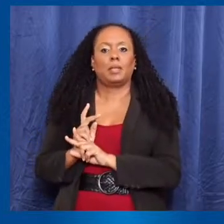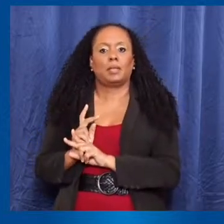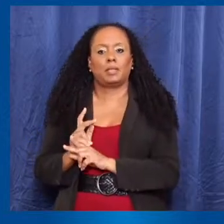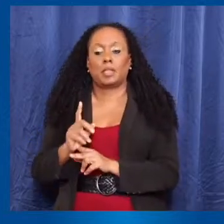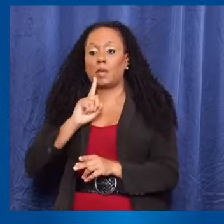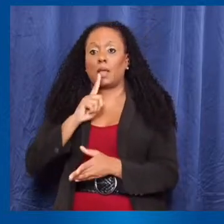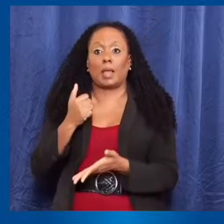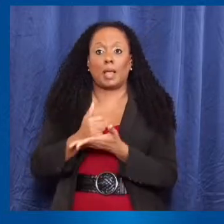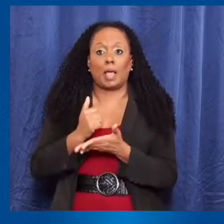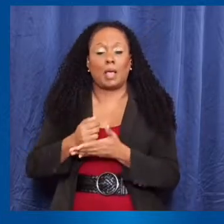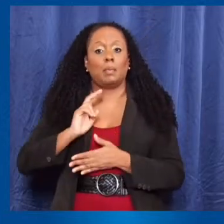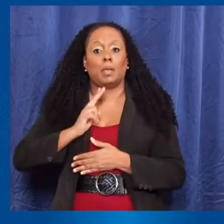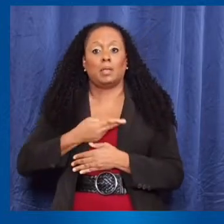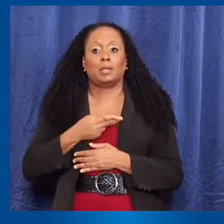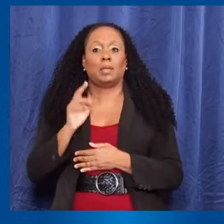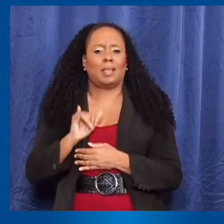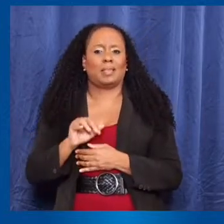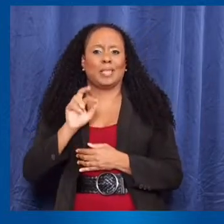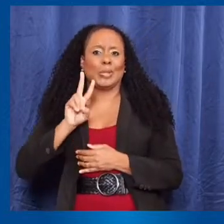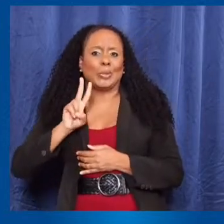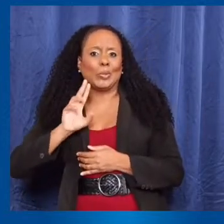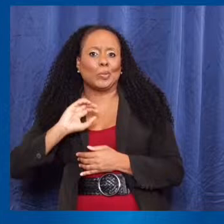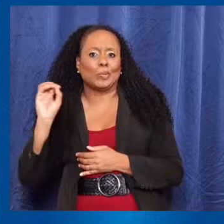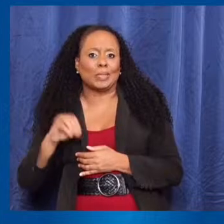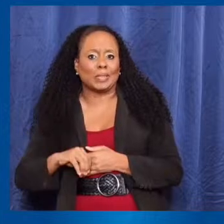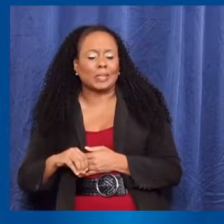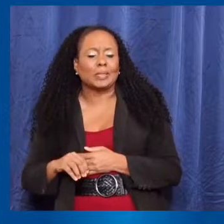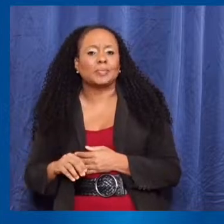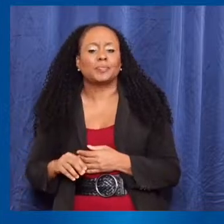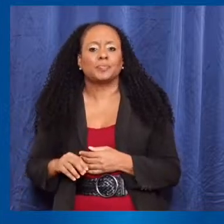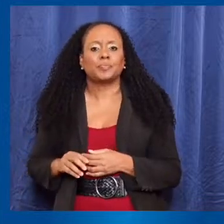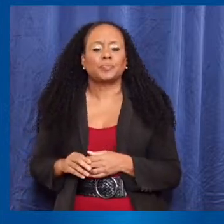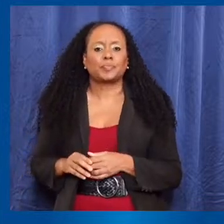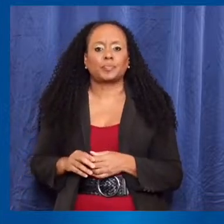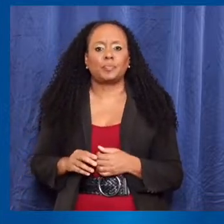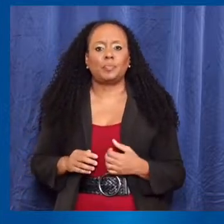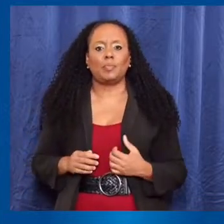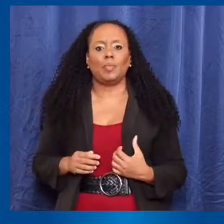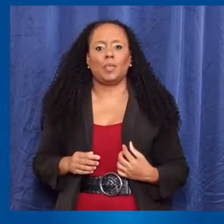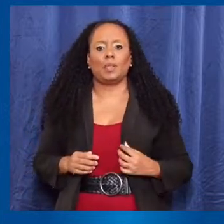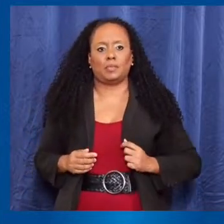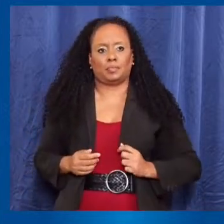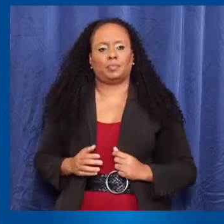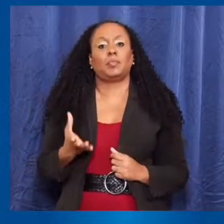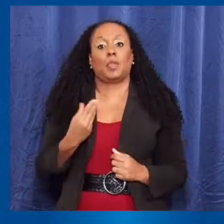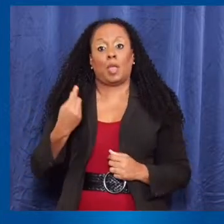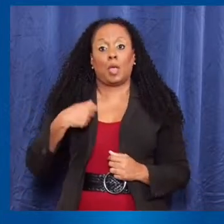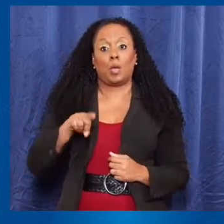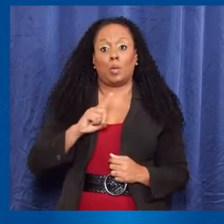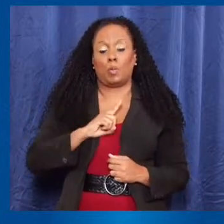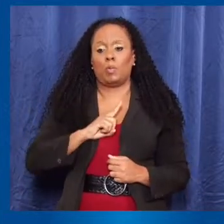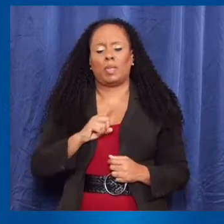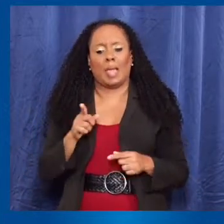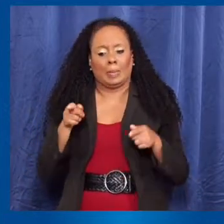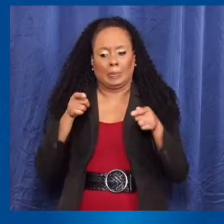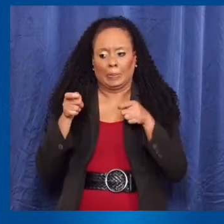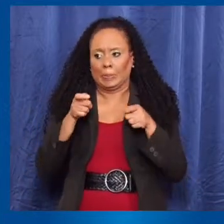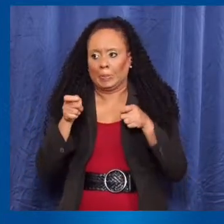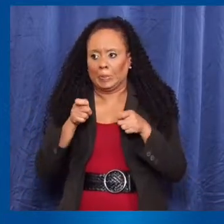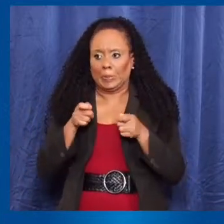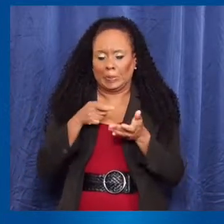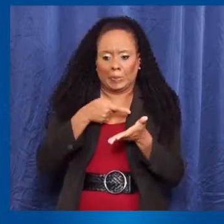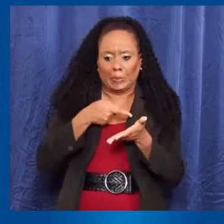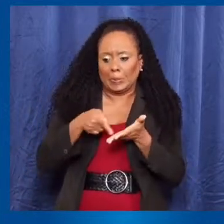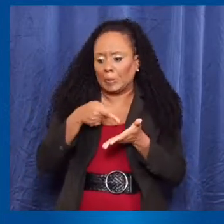moratorium that is 2% money, and that is far, far, far more capable of us managing as we